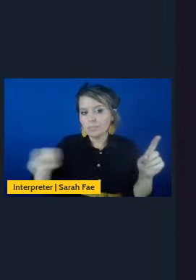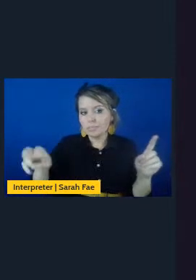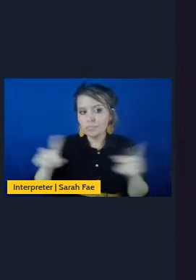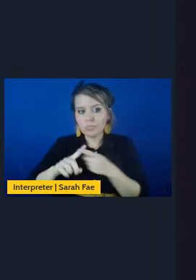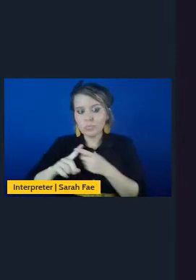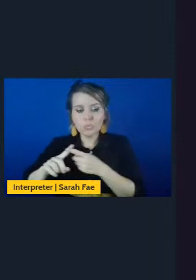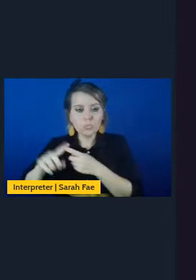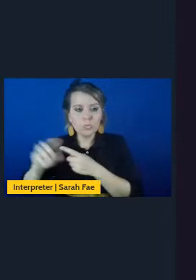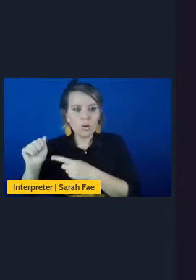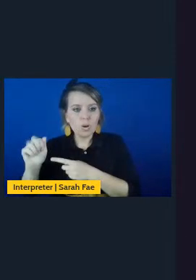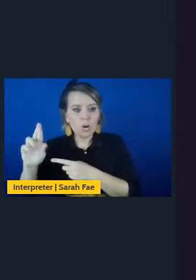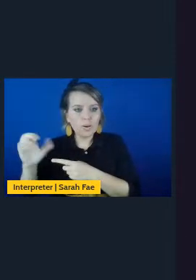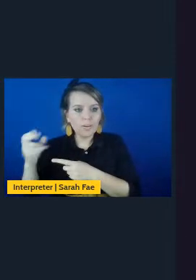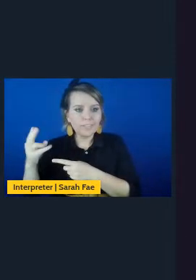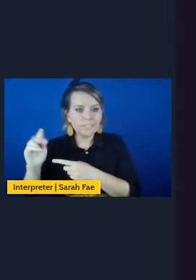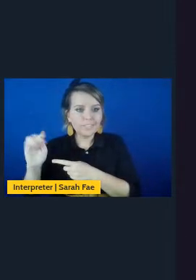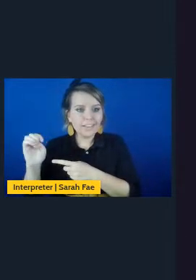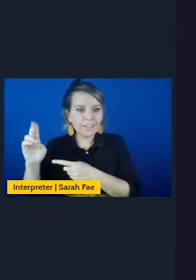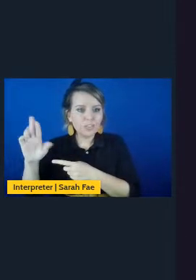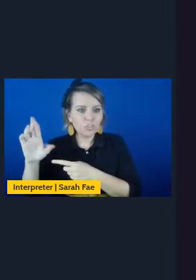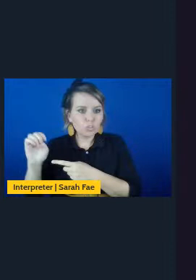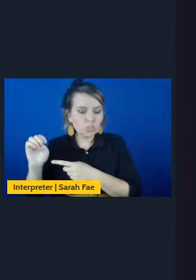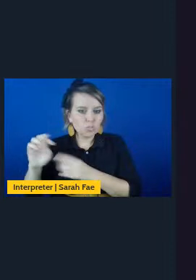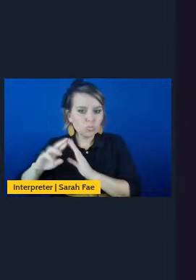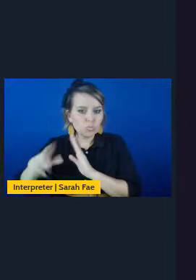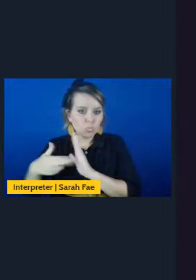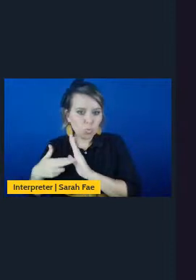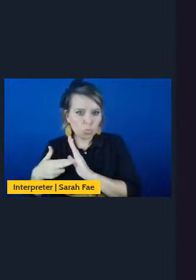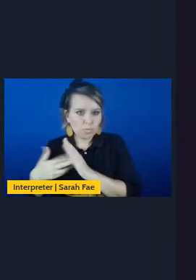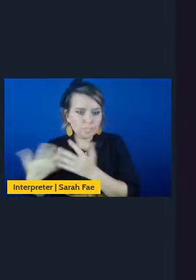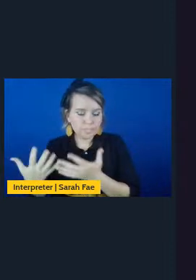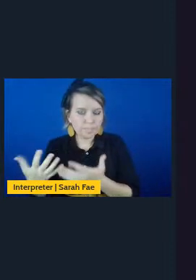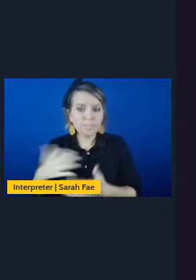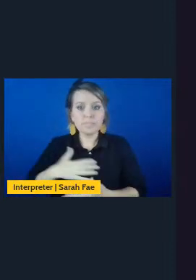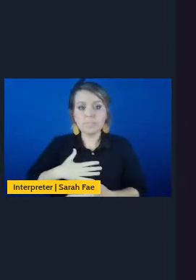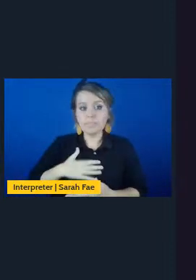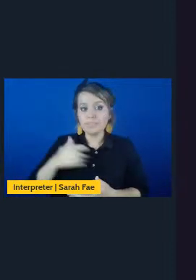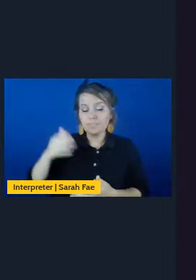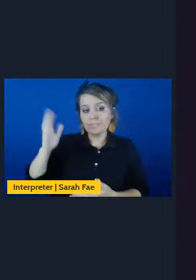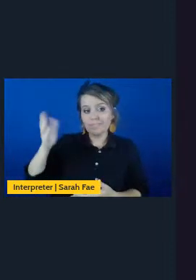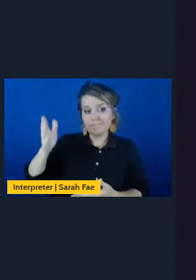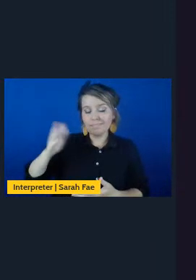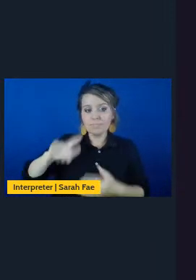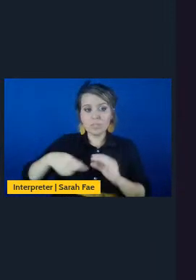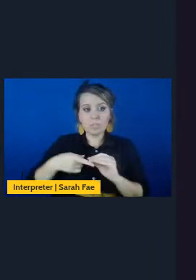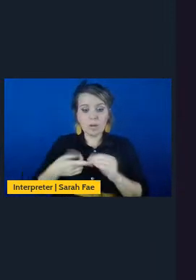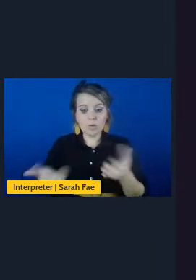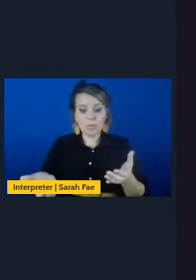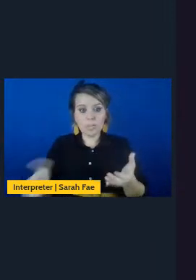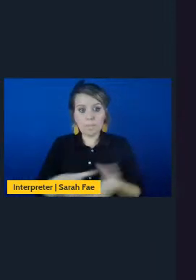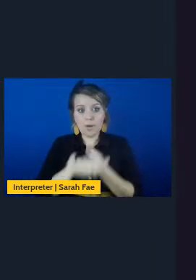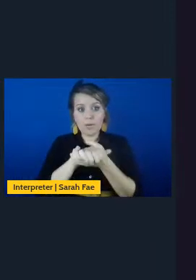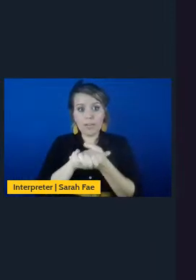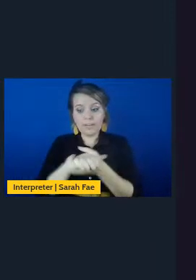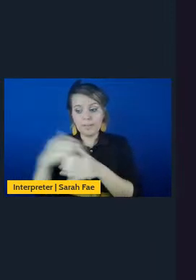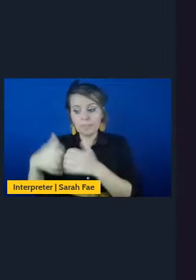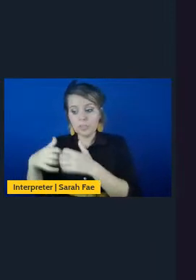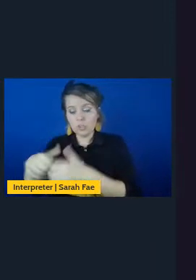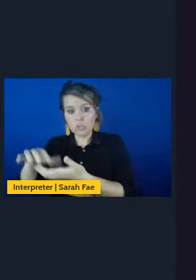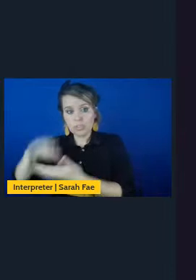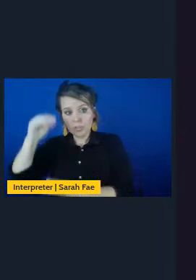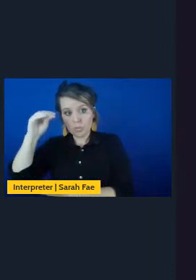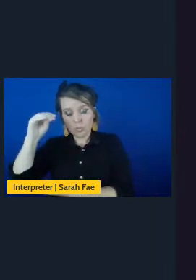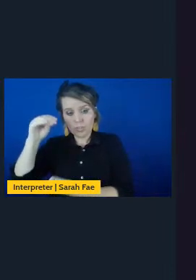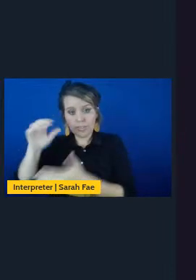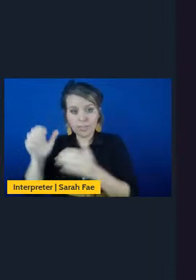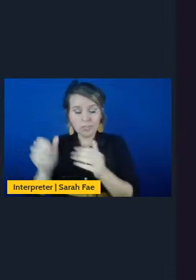machine learning. So this session is primarily marrying machine learning with engineering or DevOps component, which